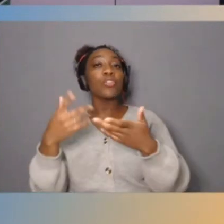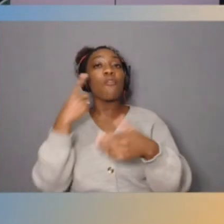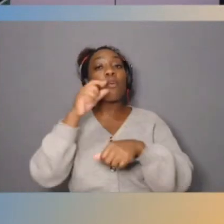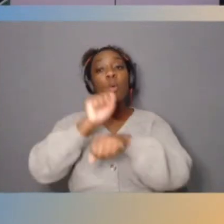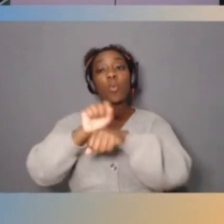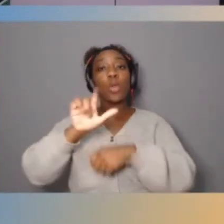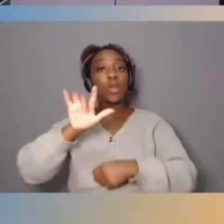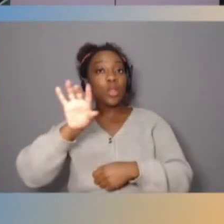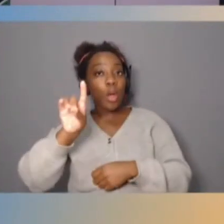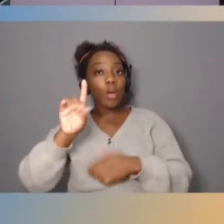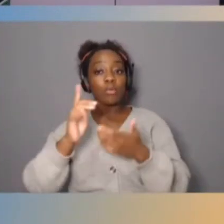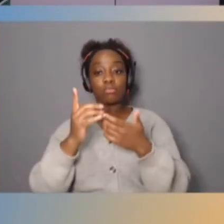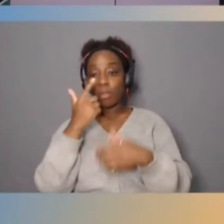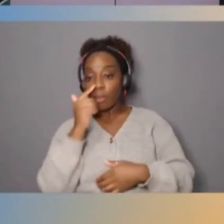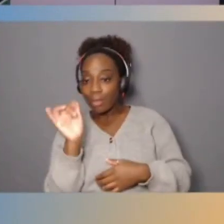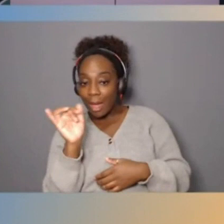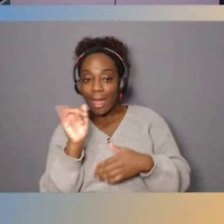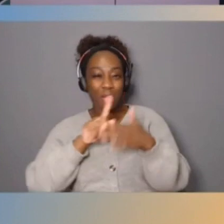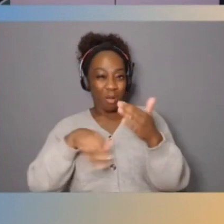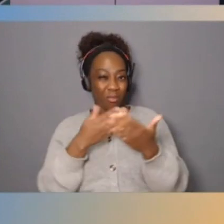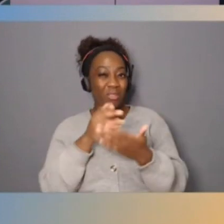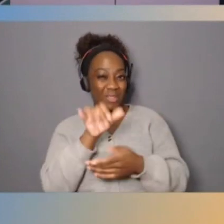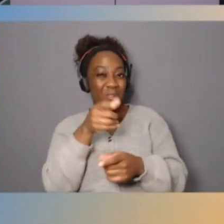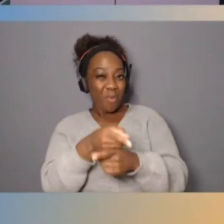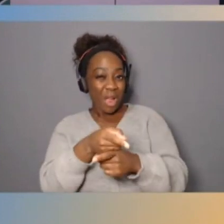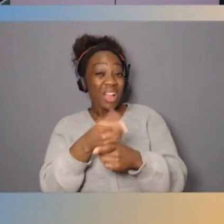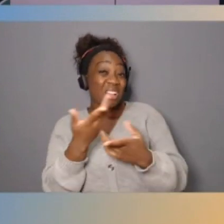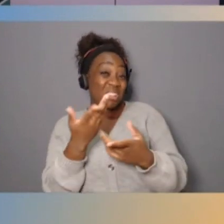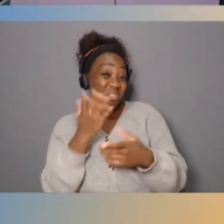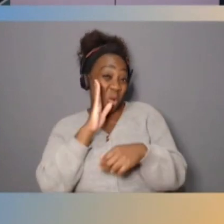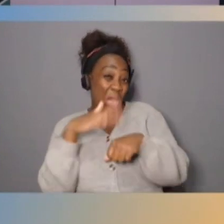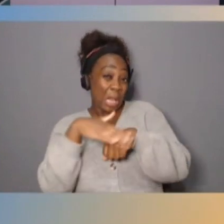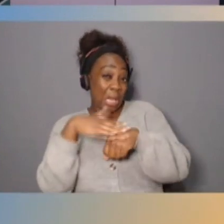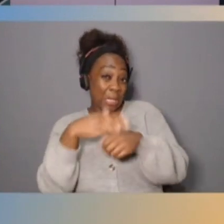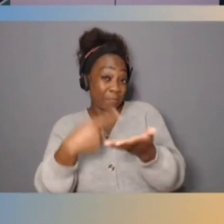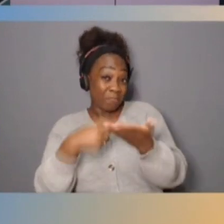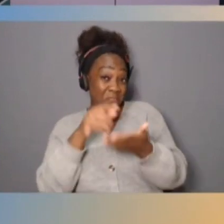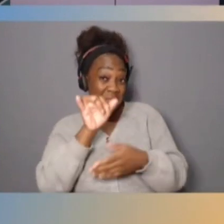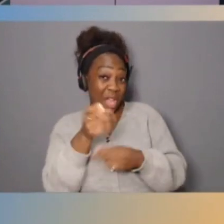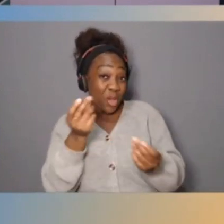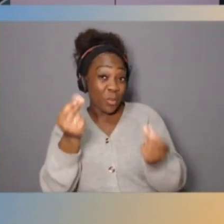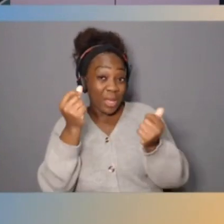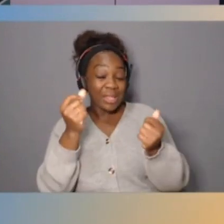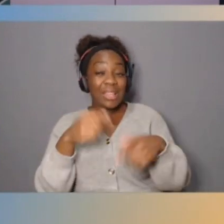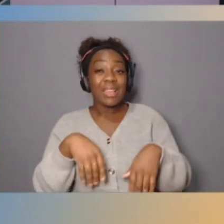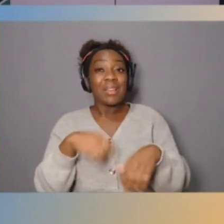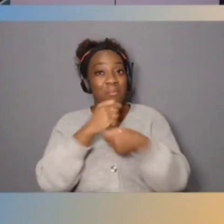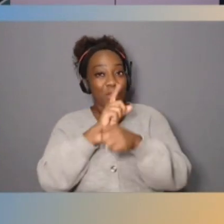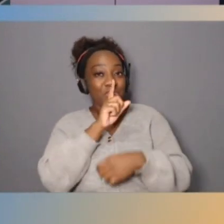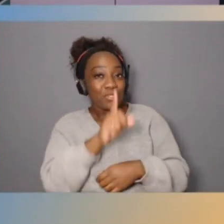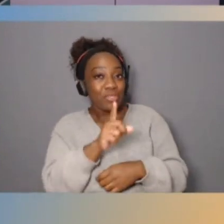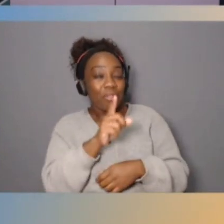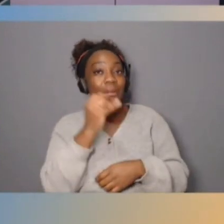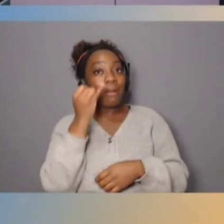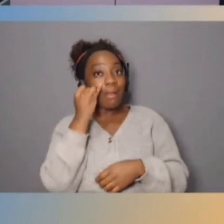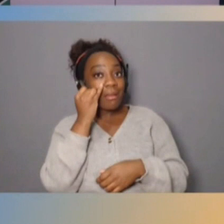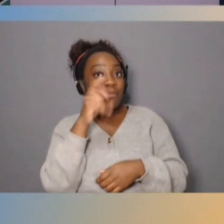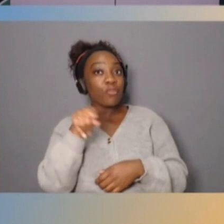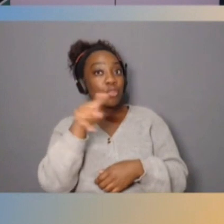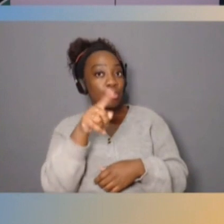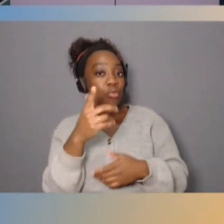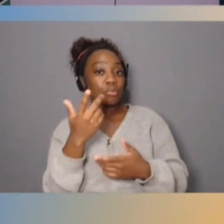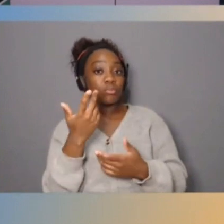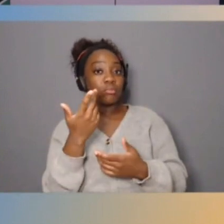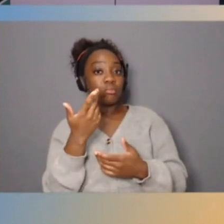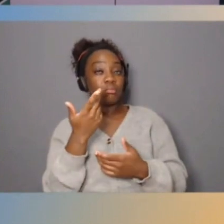like and all that, right? I think let's maybe touch upon that quickly, right? So that make sure that again everyone that's following us is getting the full